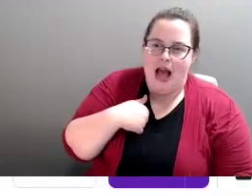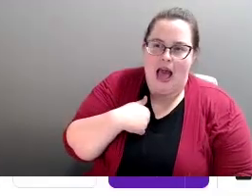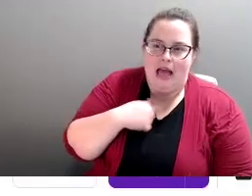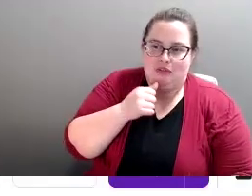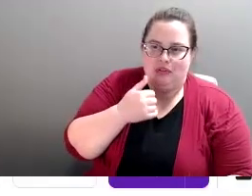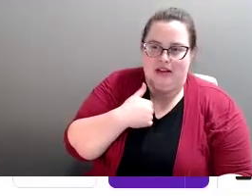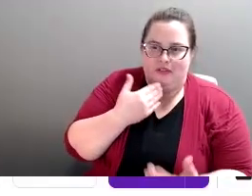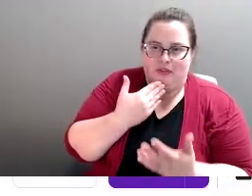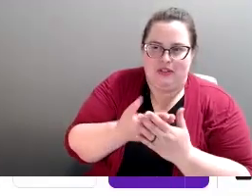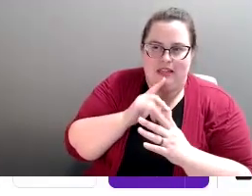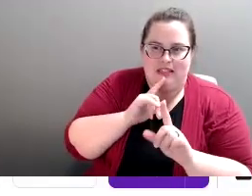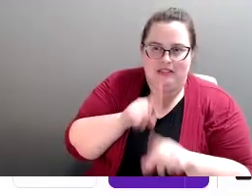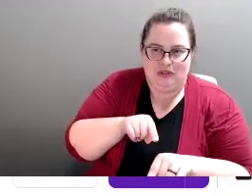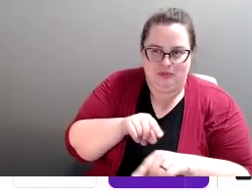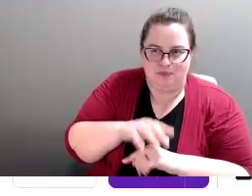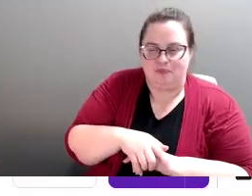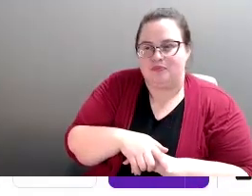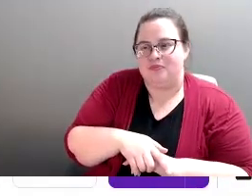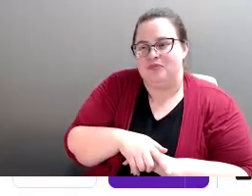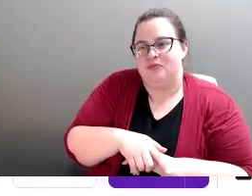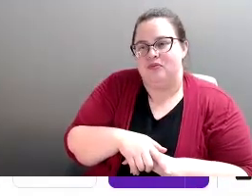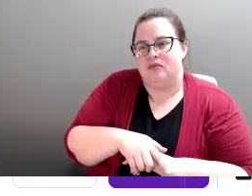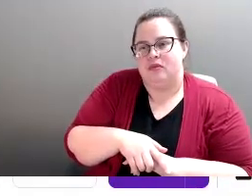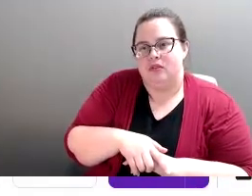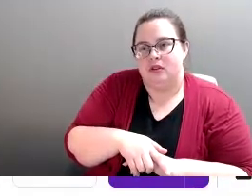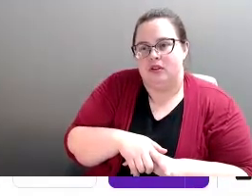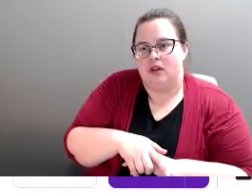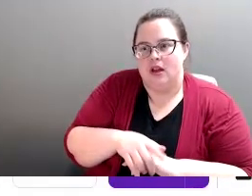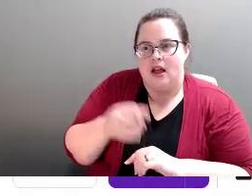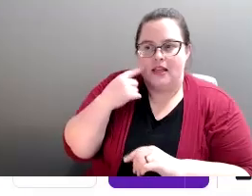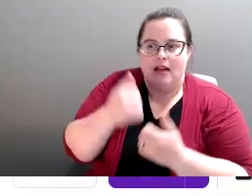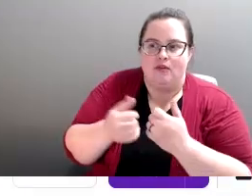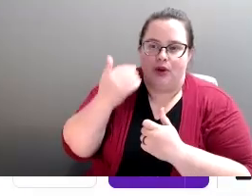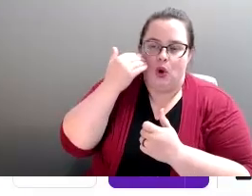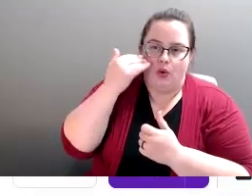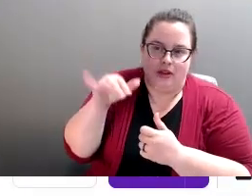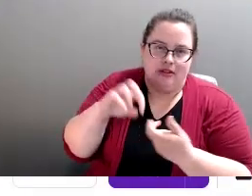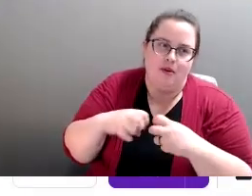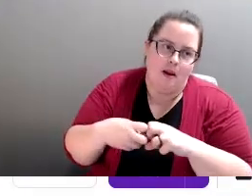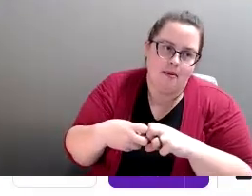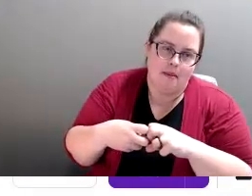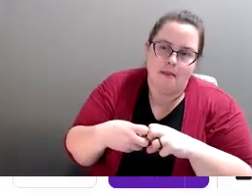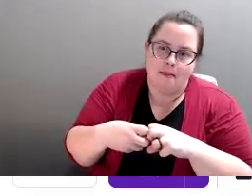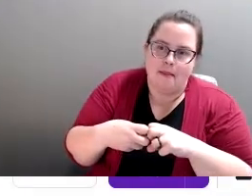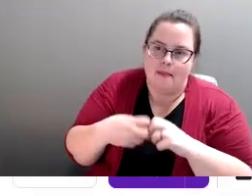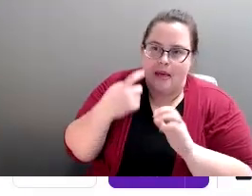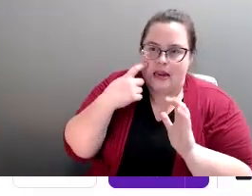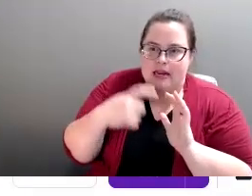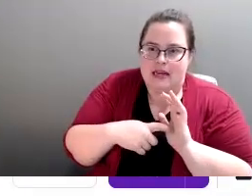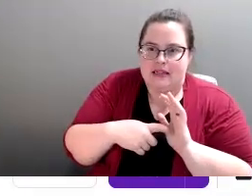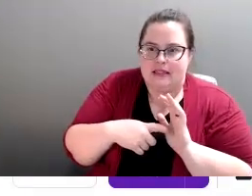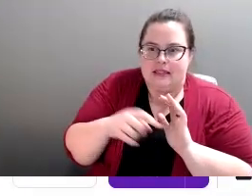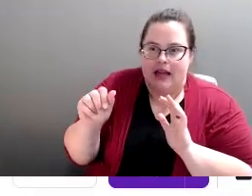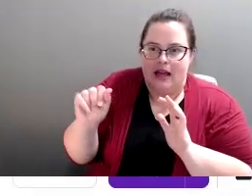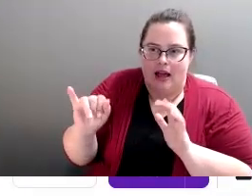good answer here. And I do think everyone knows this is an issue, right? That detecting